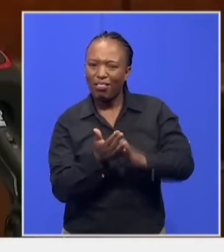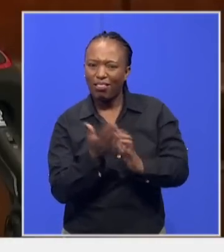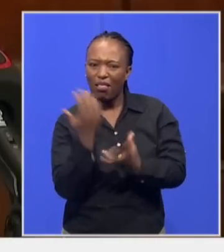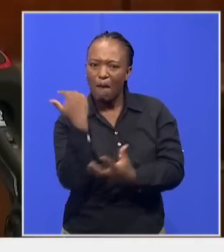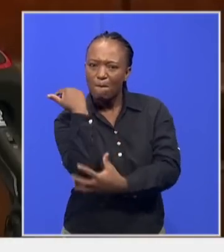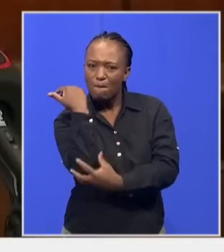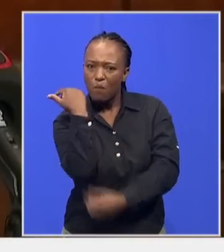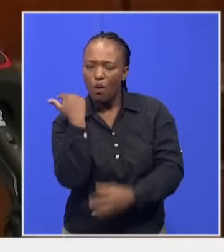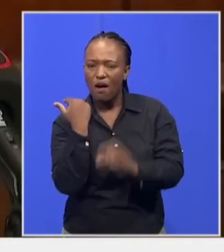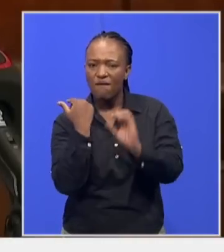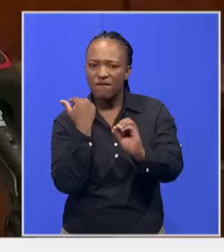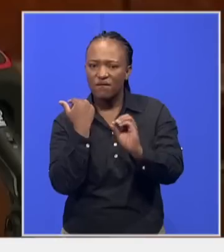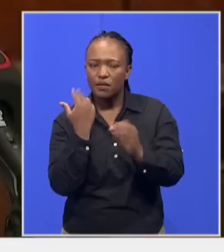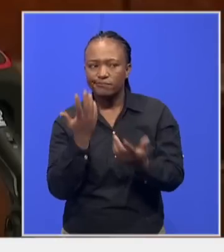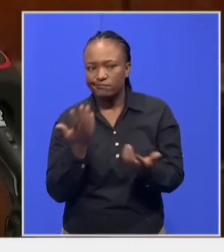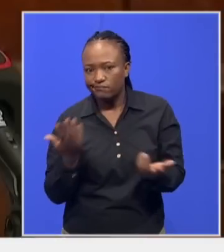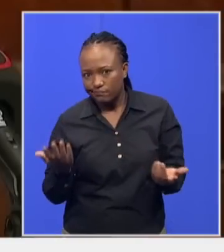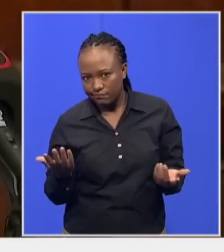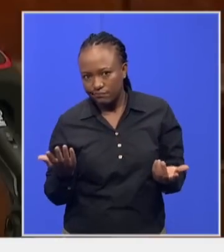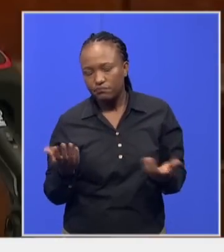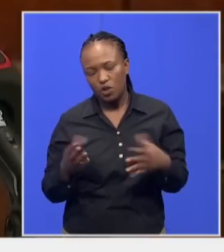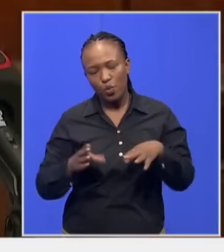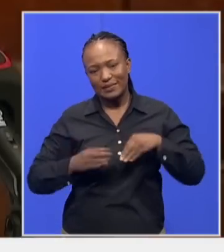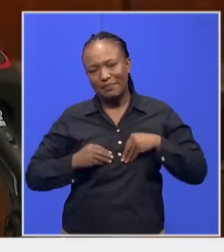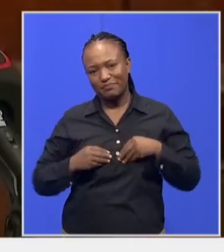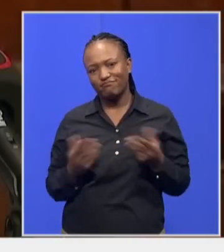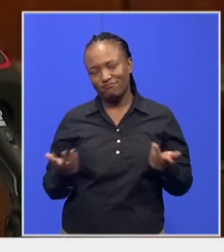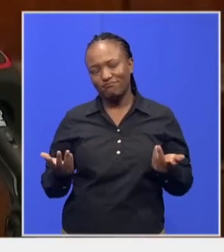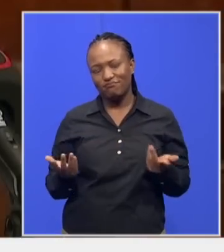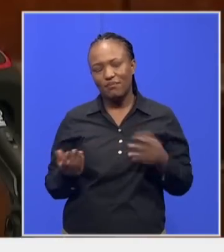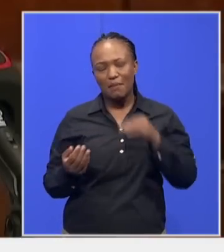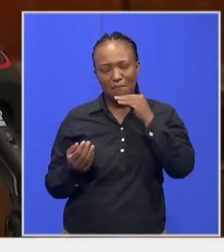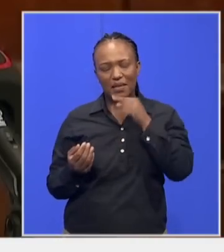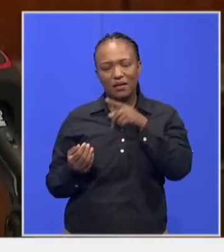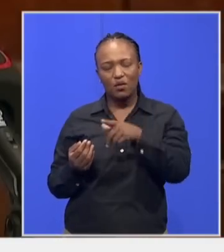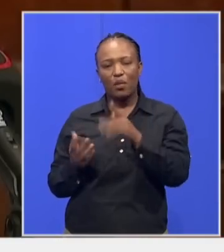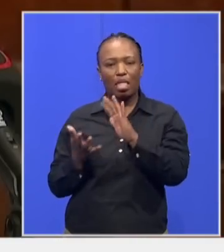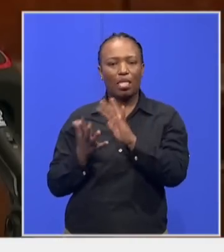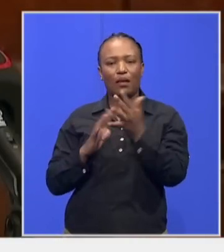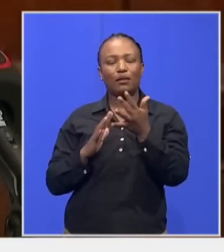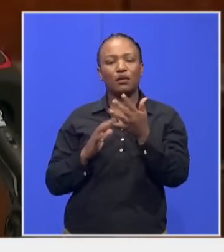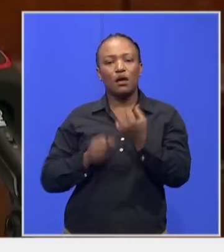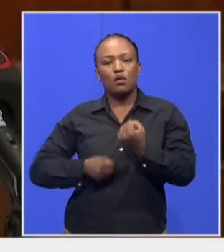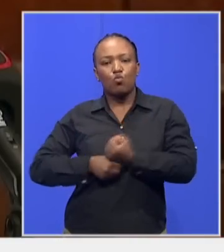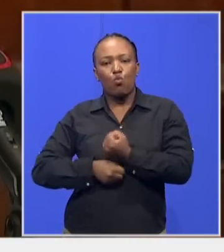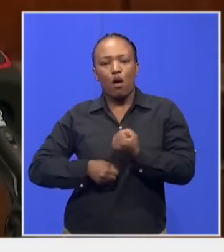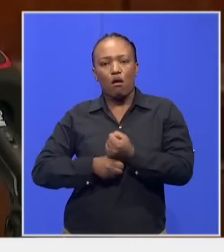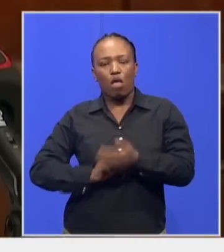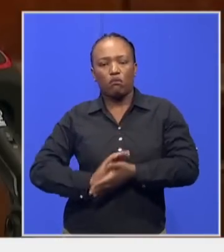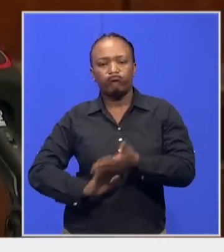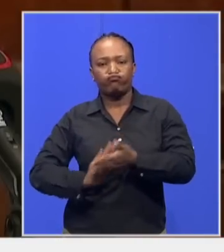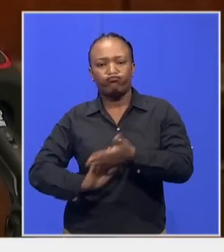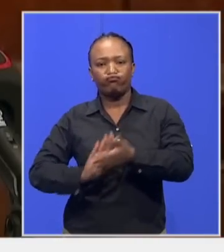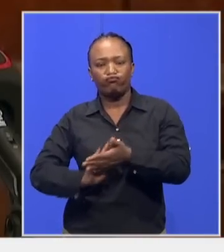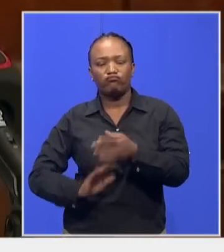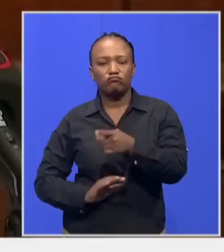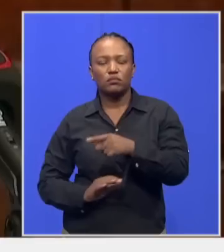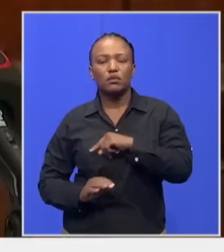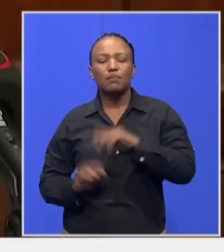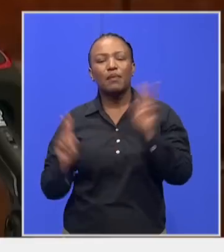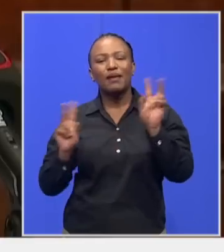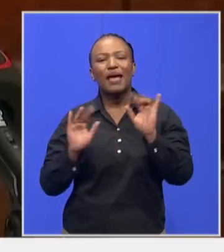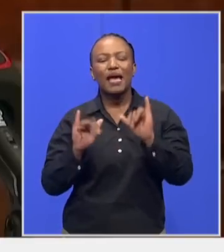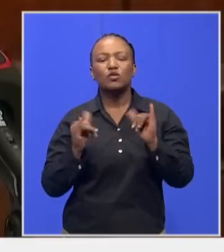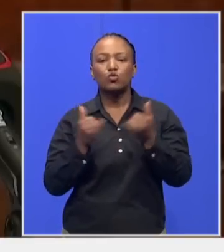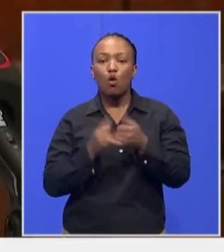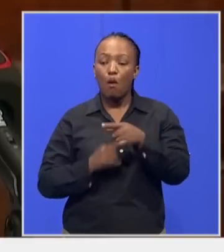the design parameters, accept that you are going to compromise on the efficiency of the plant, and therefore Eskom needs to invest in